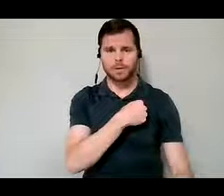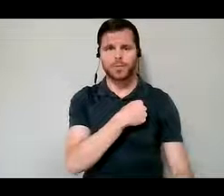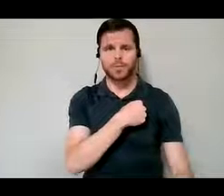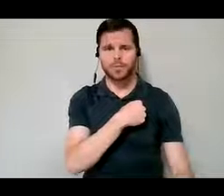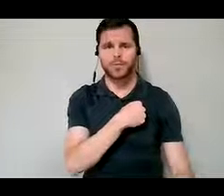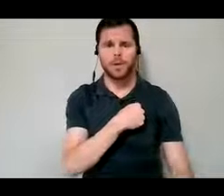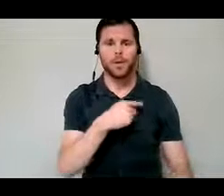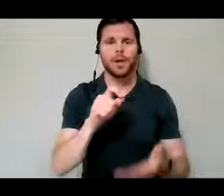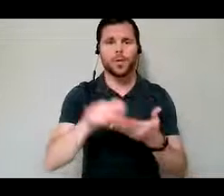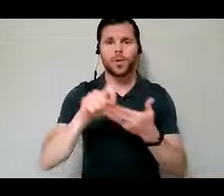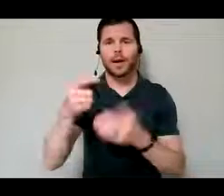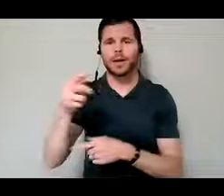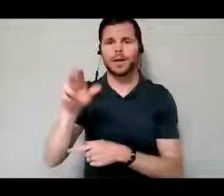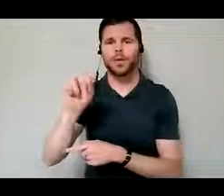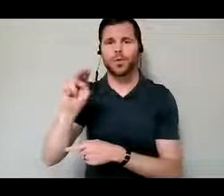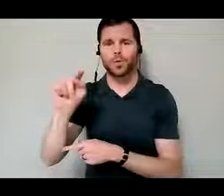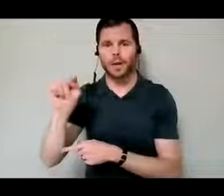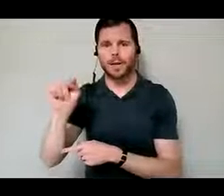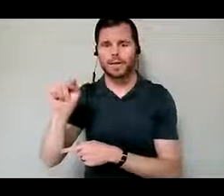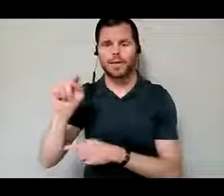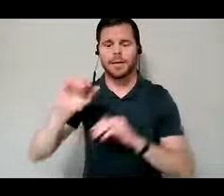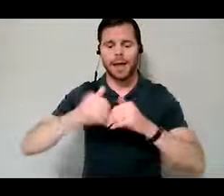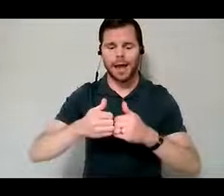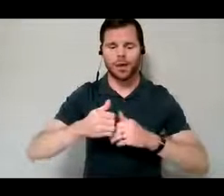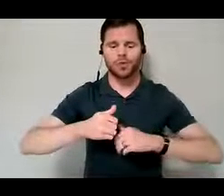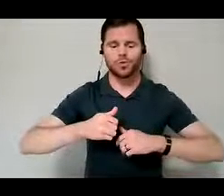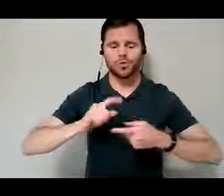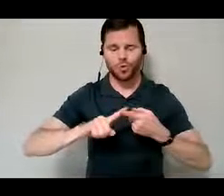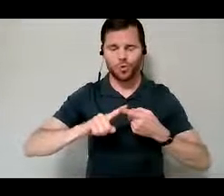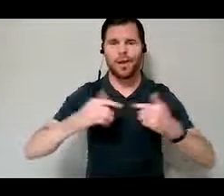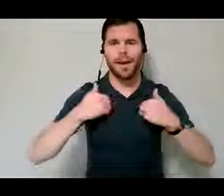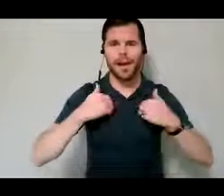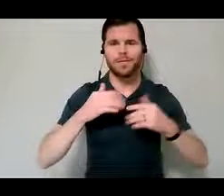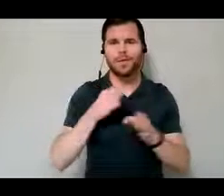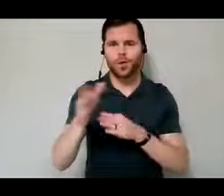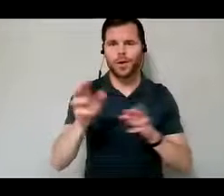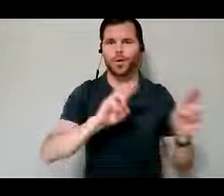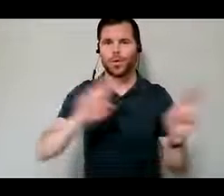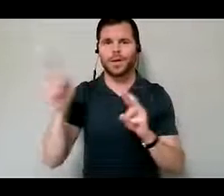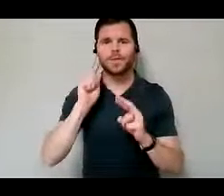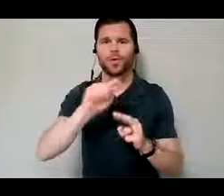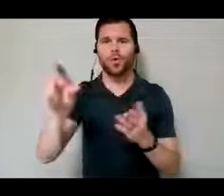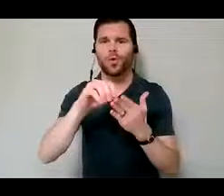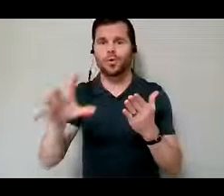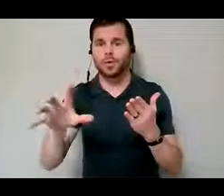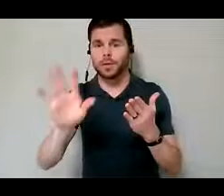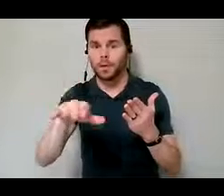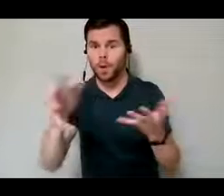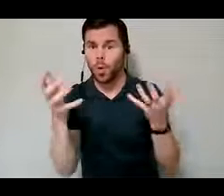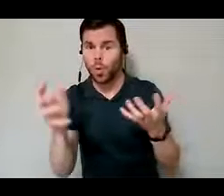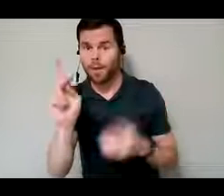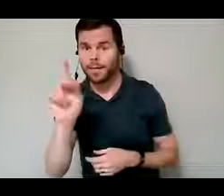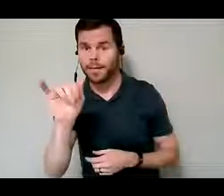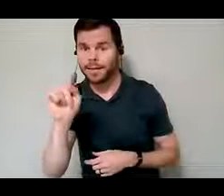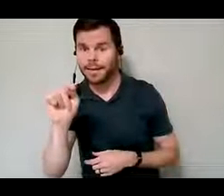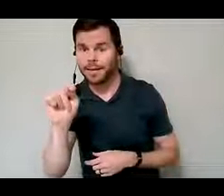career exploration and awareness around, for all of our students. So if you would like a kit, we can purchase a